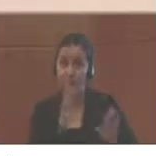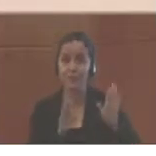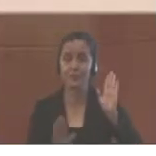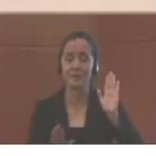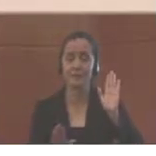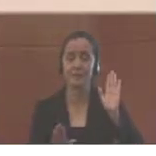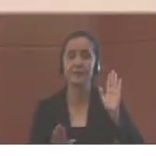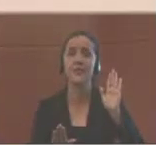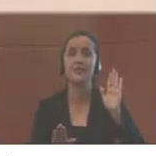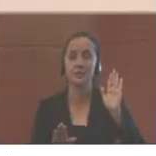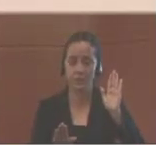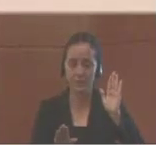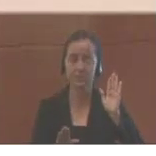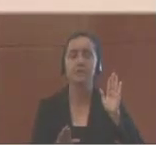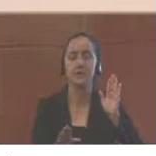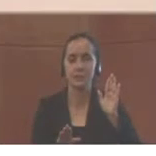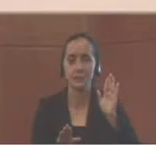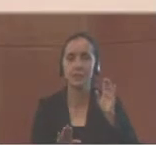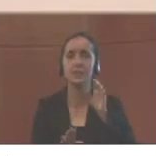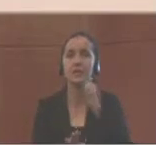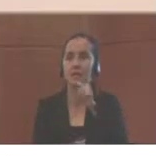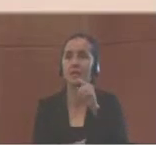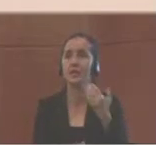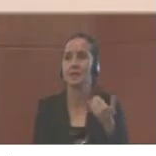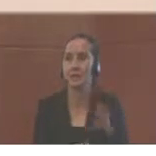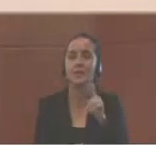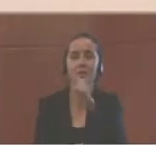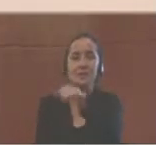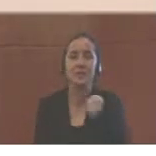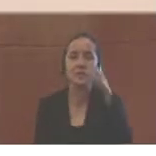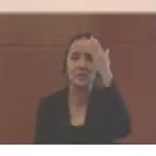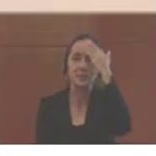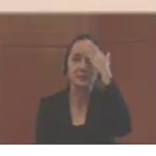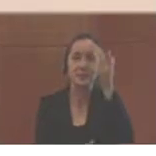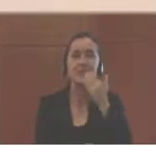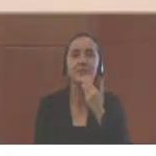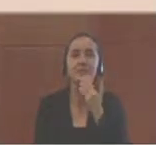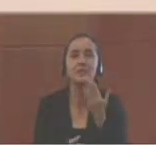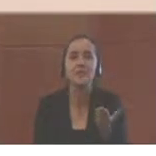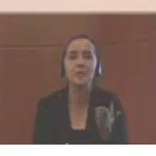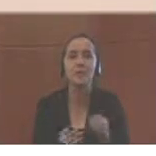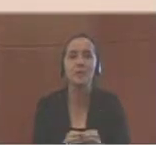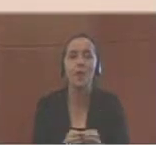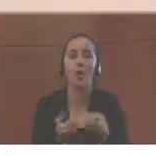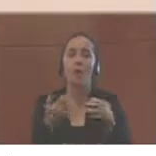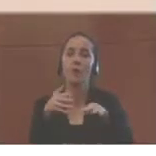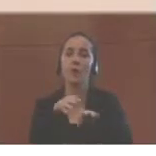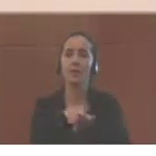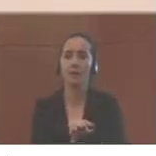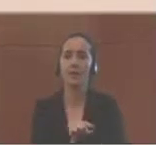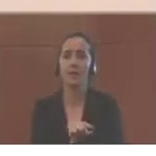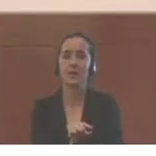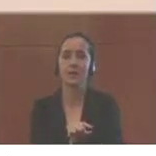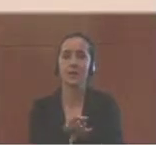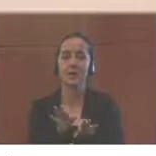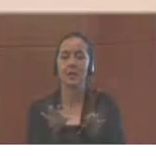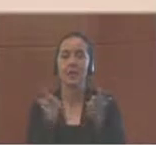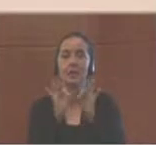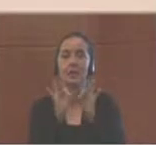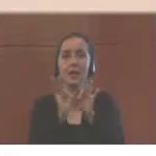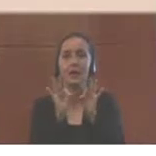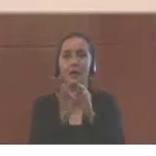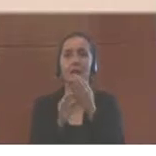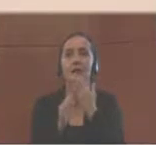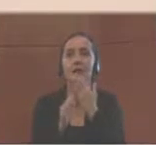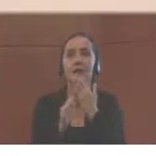process. And this process of commitments is something that, as you will well know,